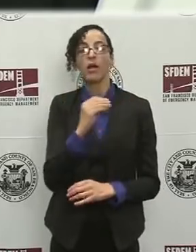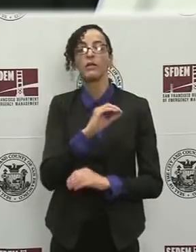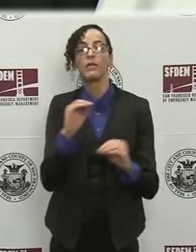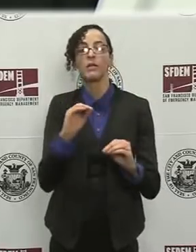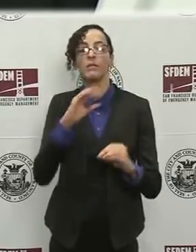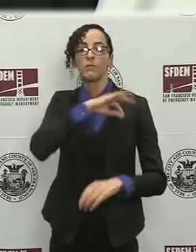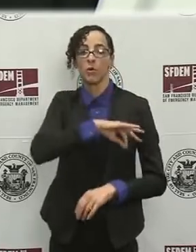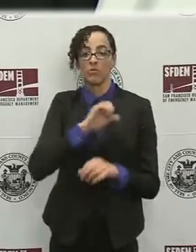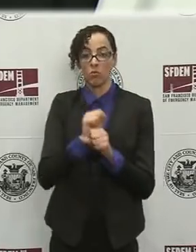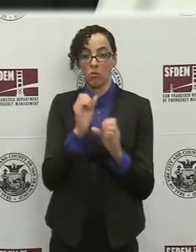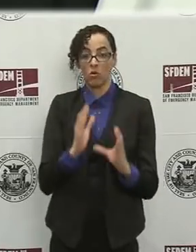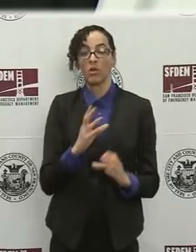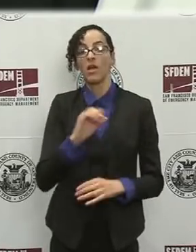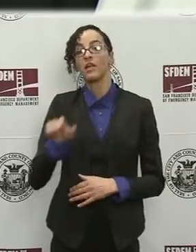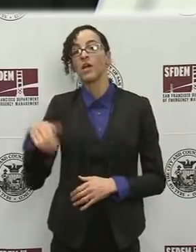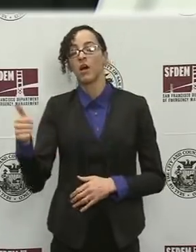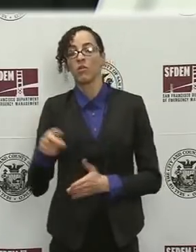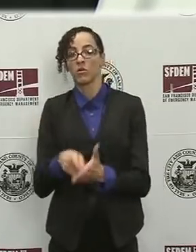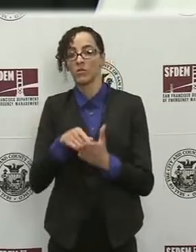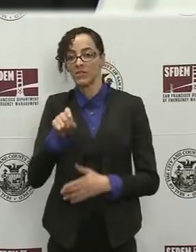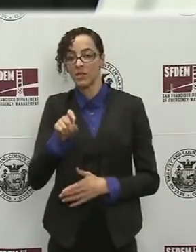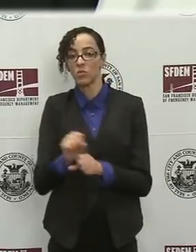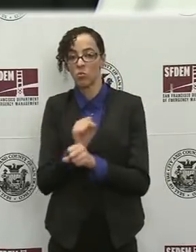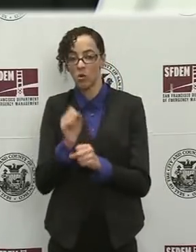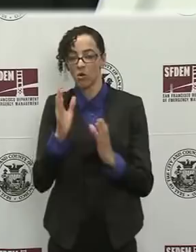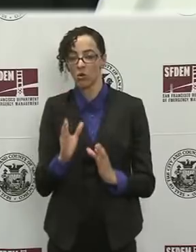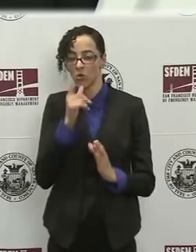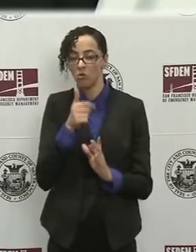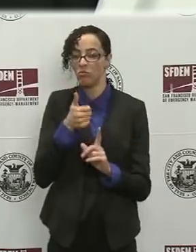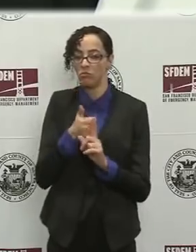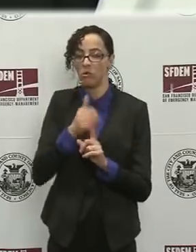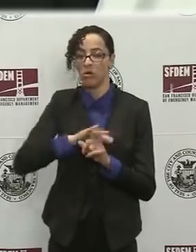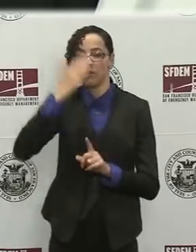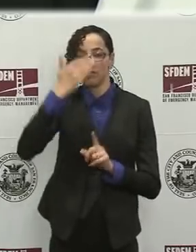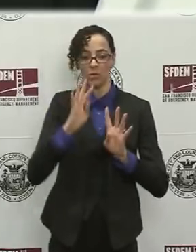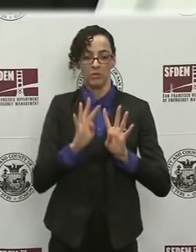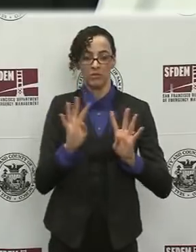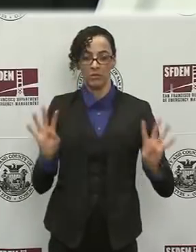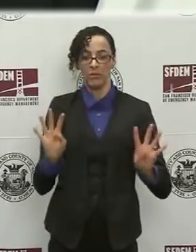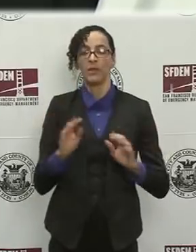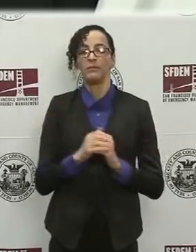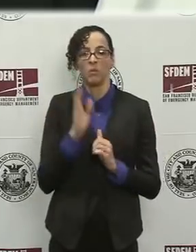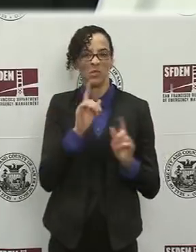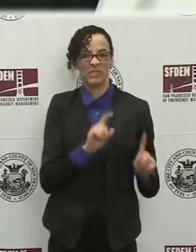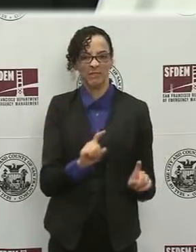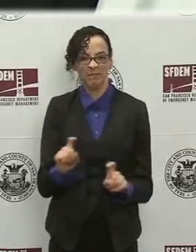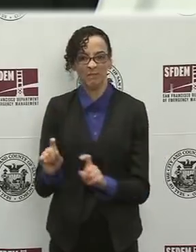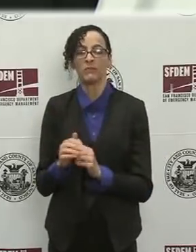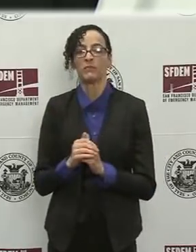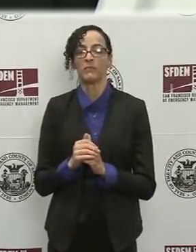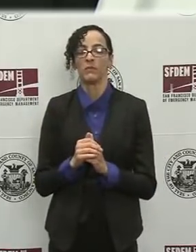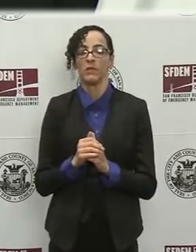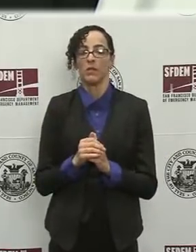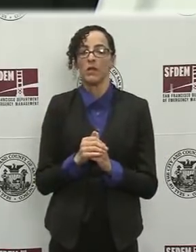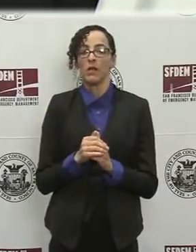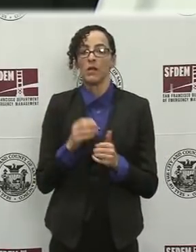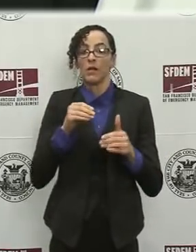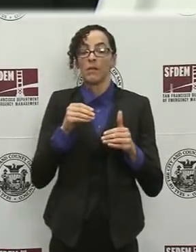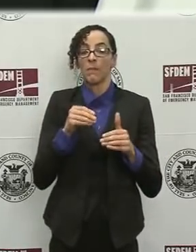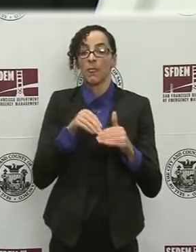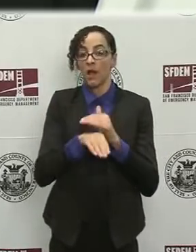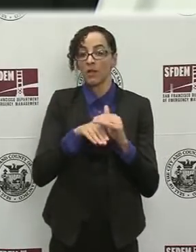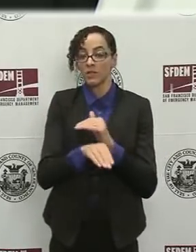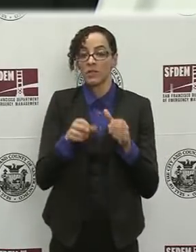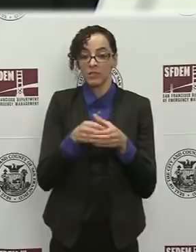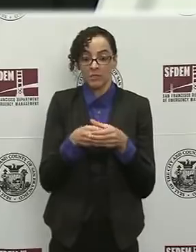workers that are also on the front lines. Access to the expanded testing means that frontline